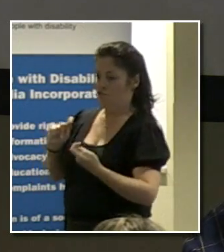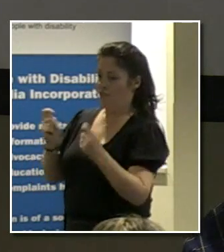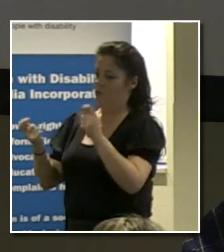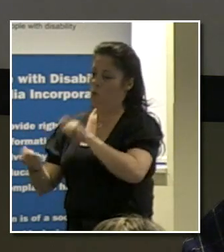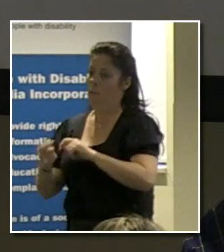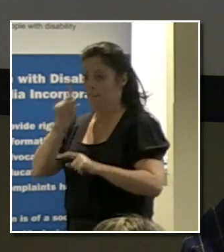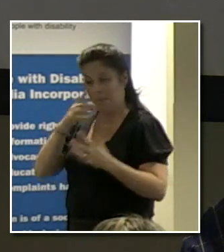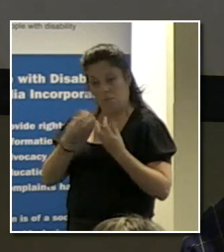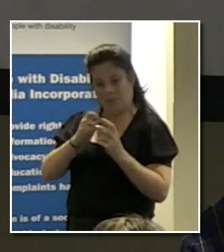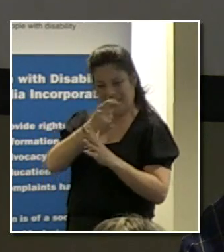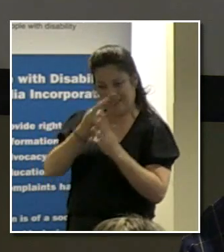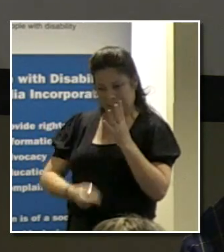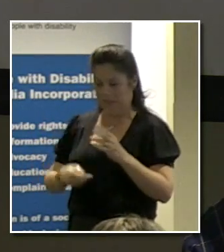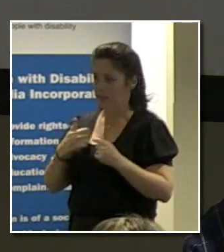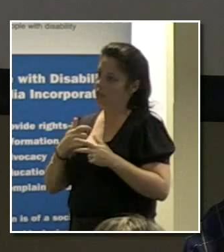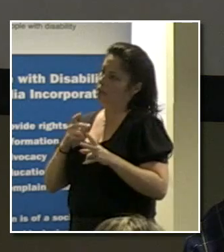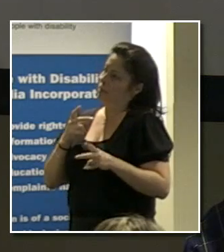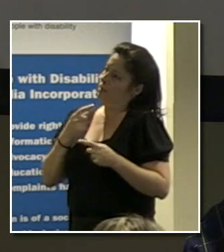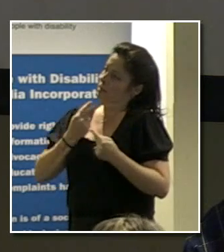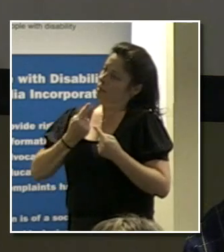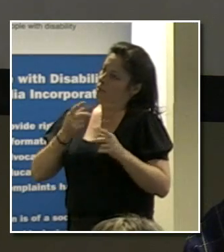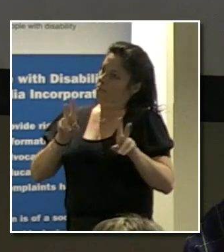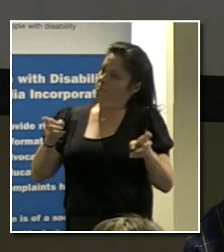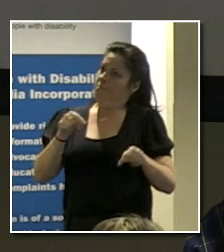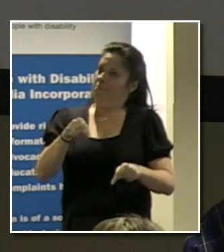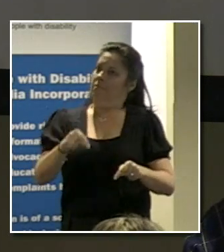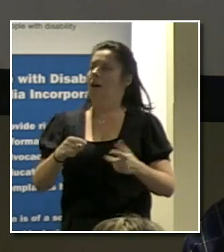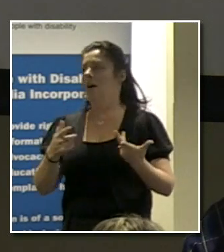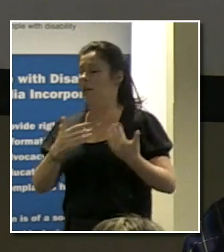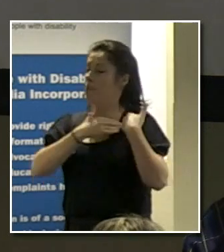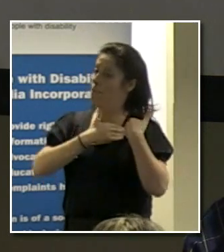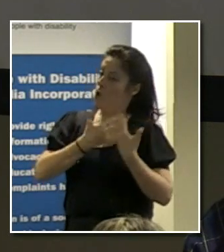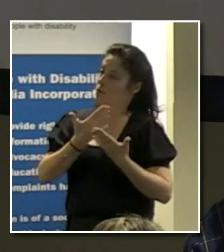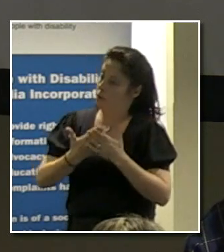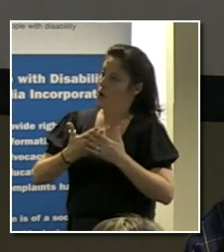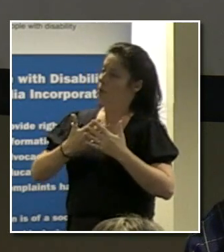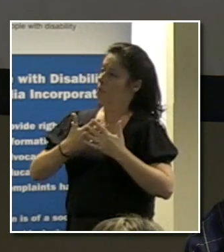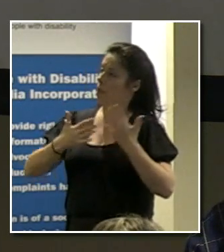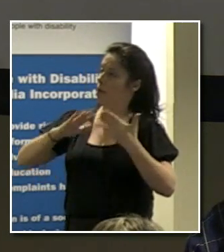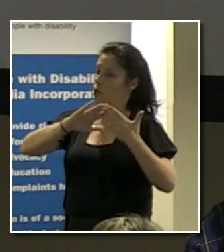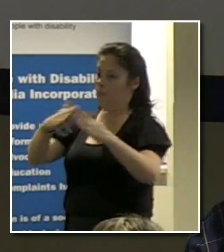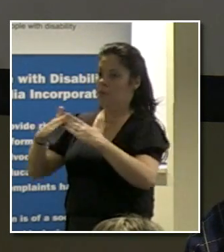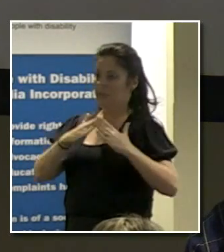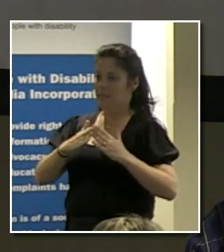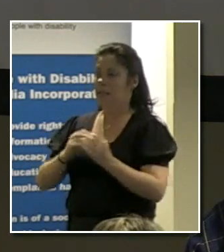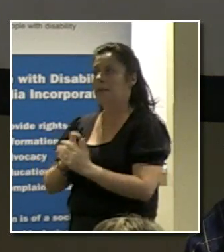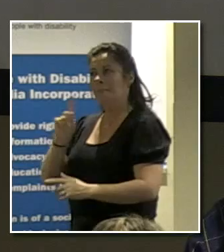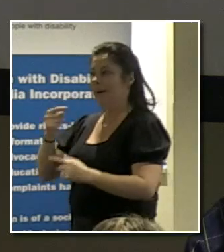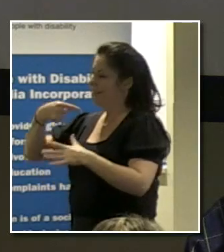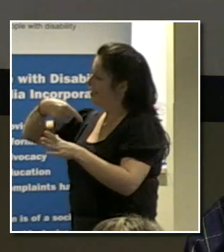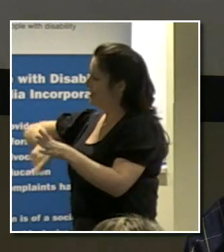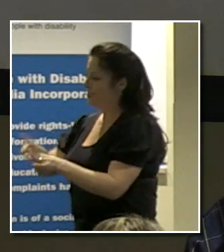disabilities being described as burdens in the national press. This year, I think that the arc of history is bent